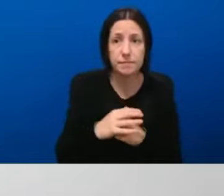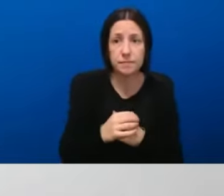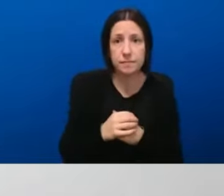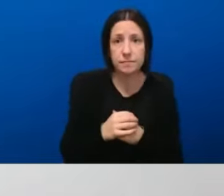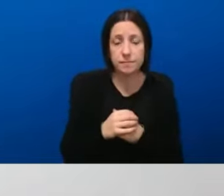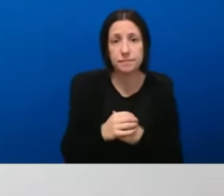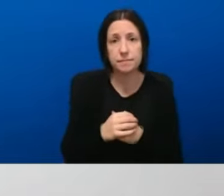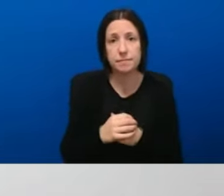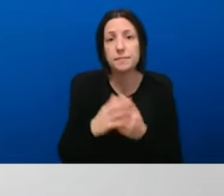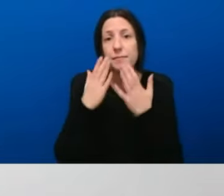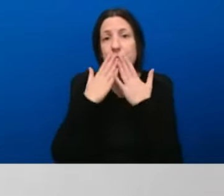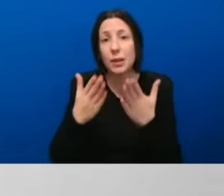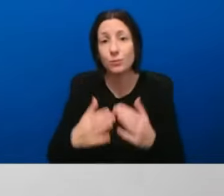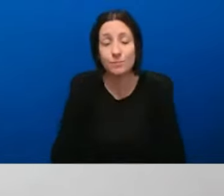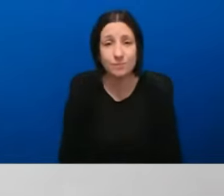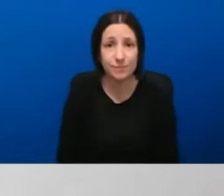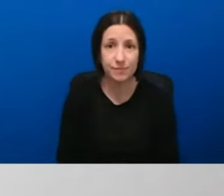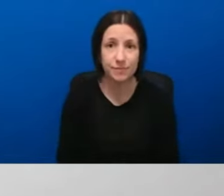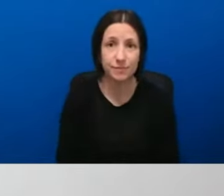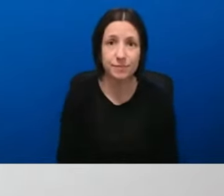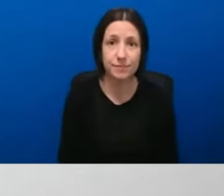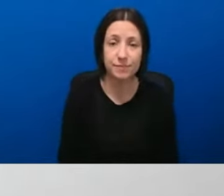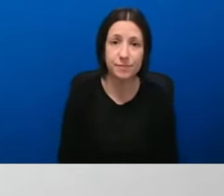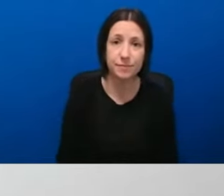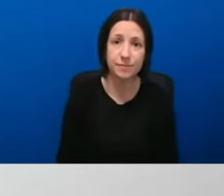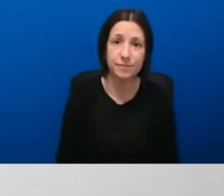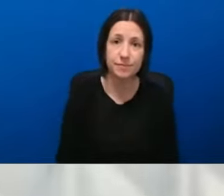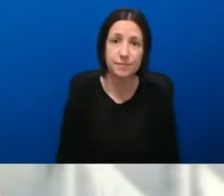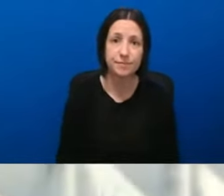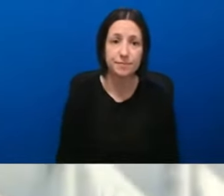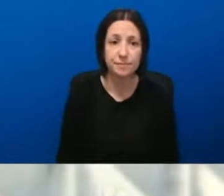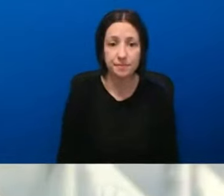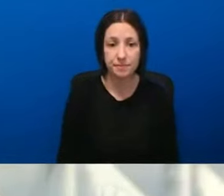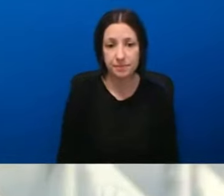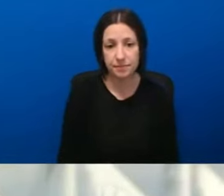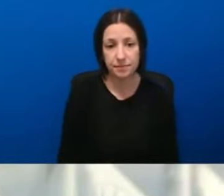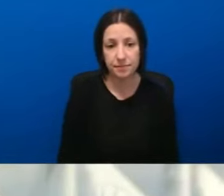season that normally starts after freshet. Thank you.